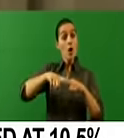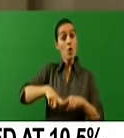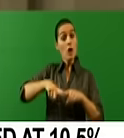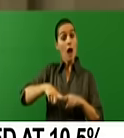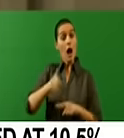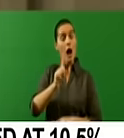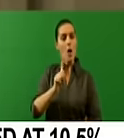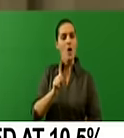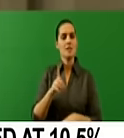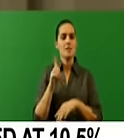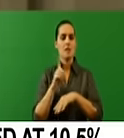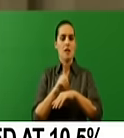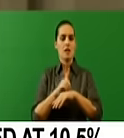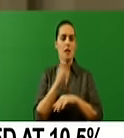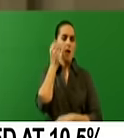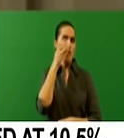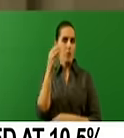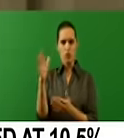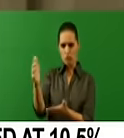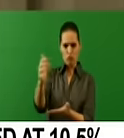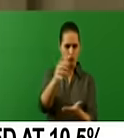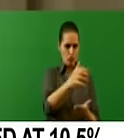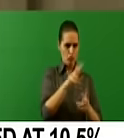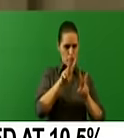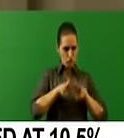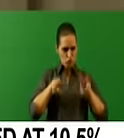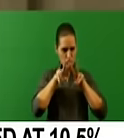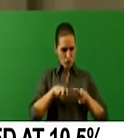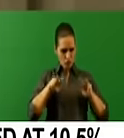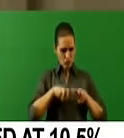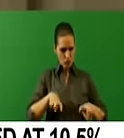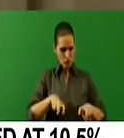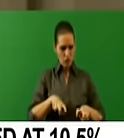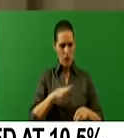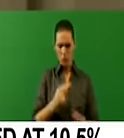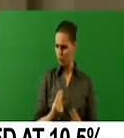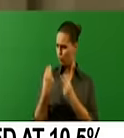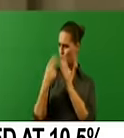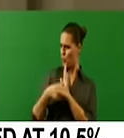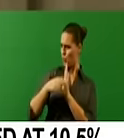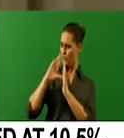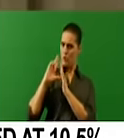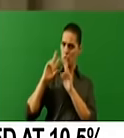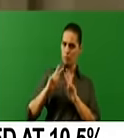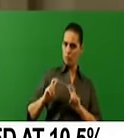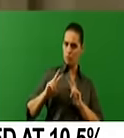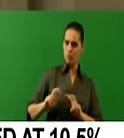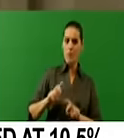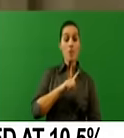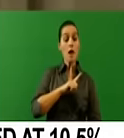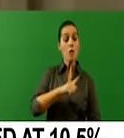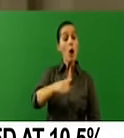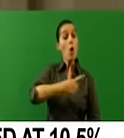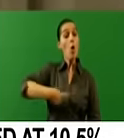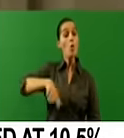constantly be looking at the data, and most of this data will be looking backwards, and that is why we have got clever men and women in our